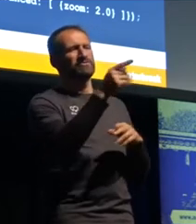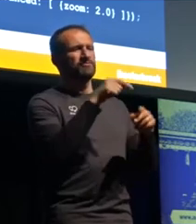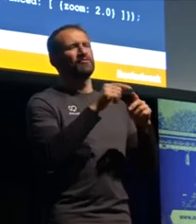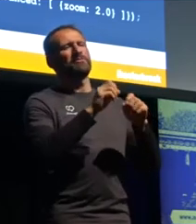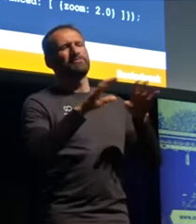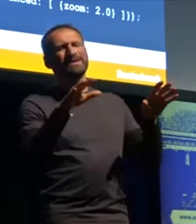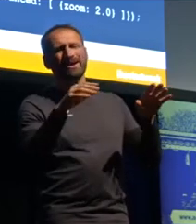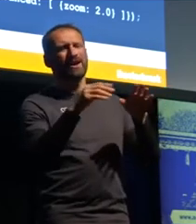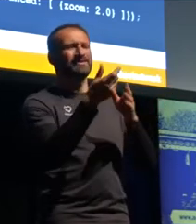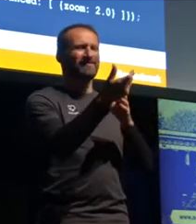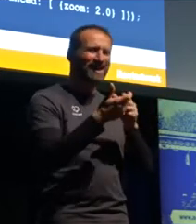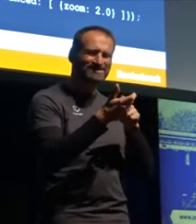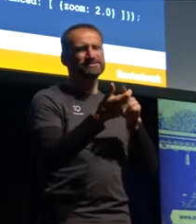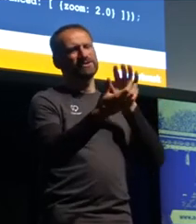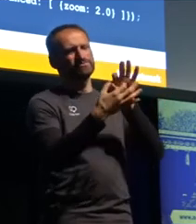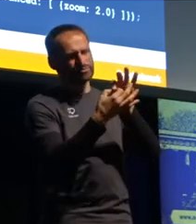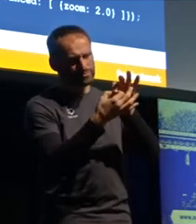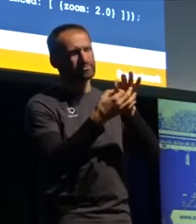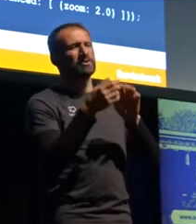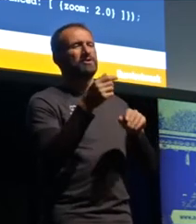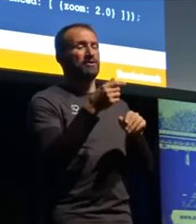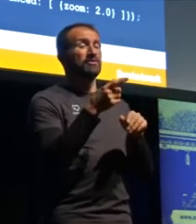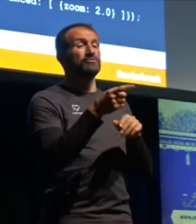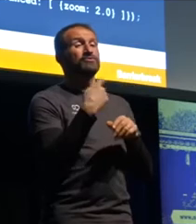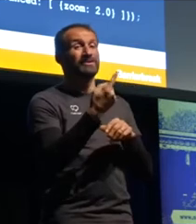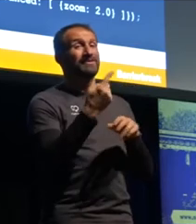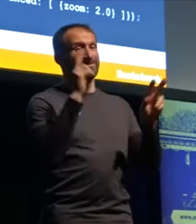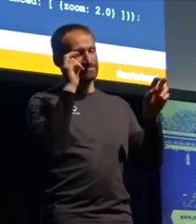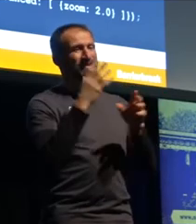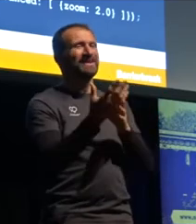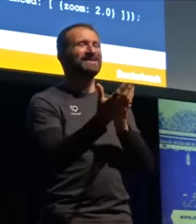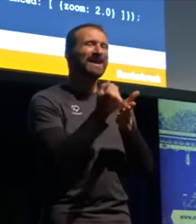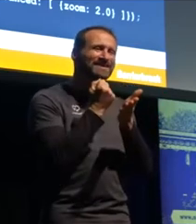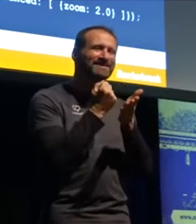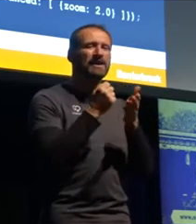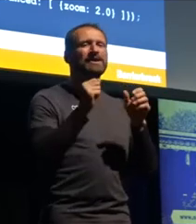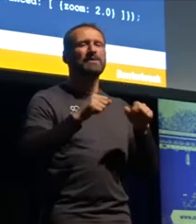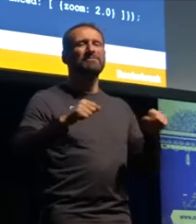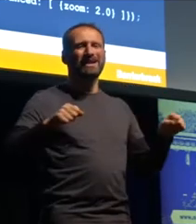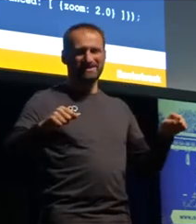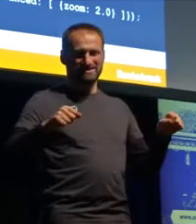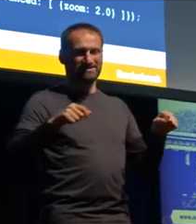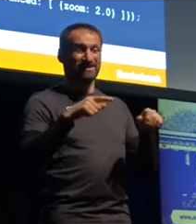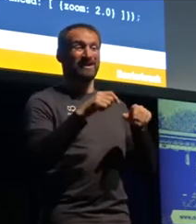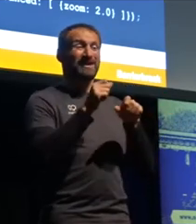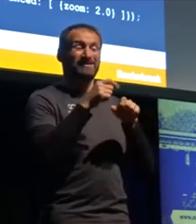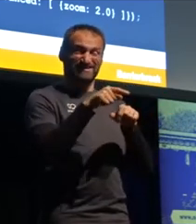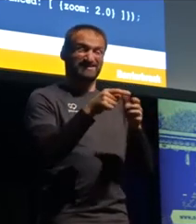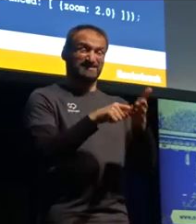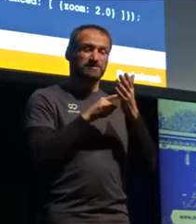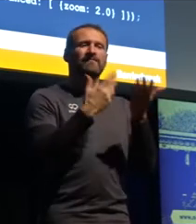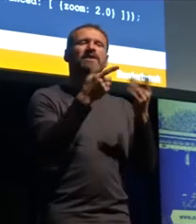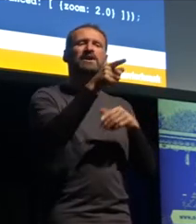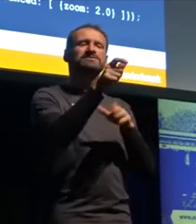navigator.mediadevices.getUserMedia stuff. You get the track, and then they have a method called getCapabilities, which gives you the capabilities of this device, which is